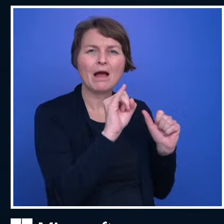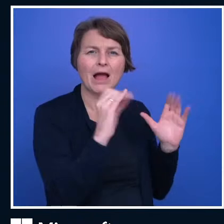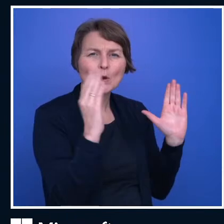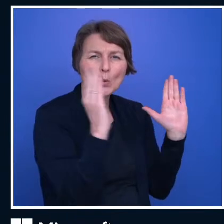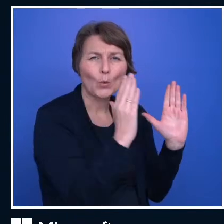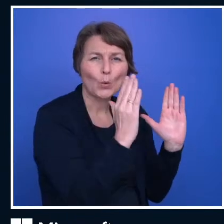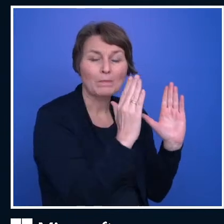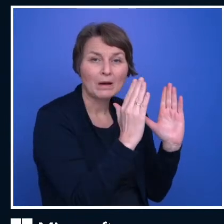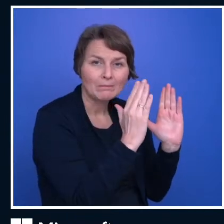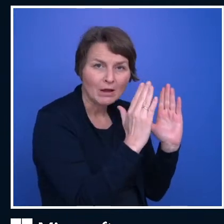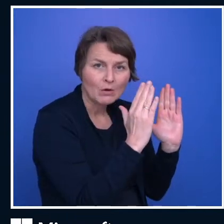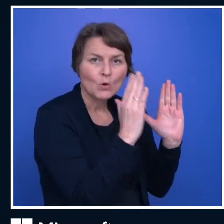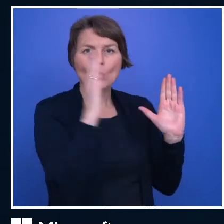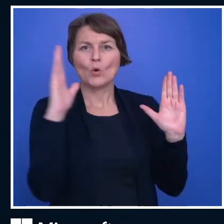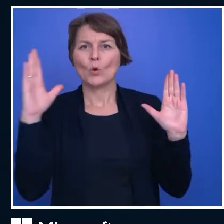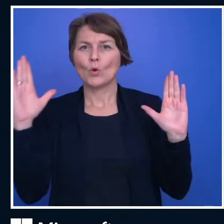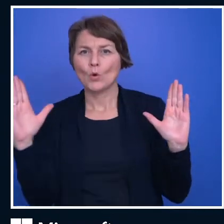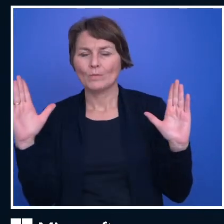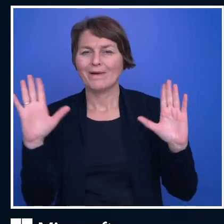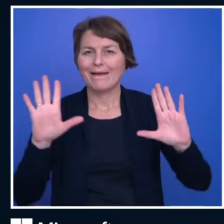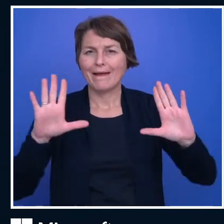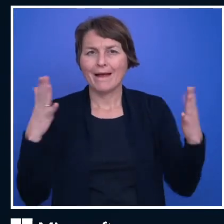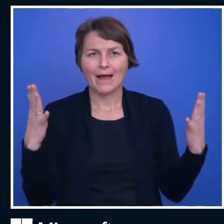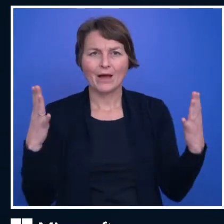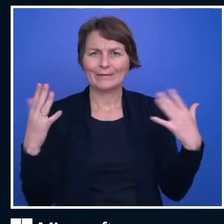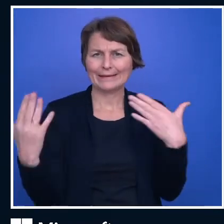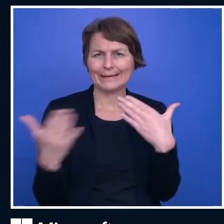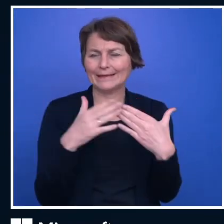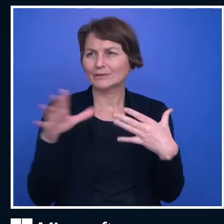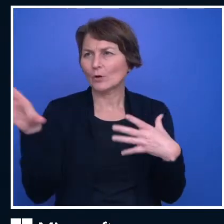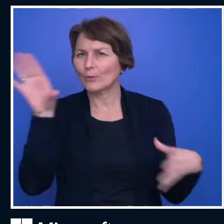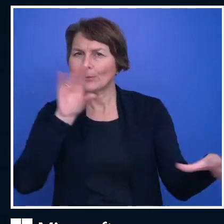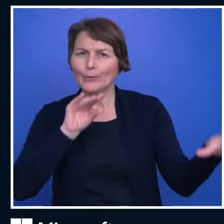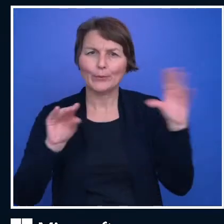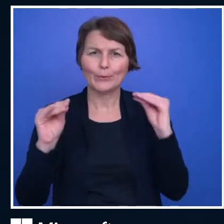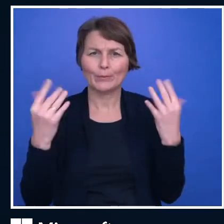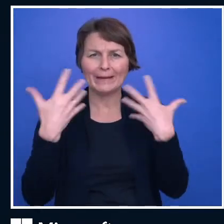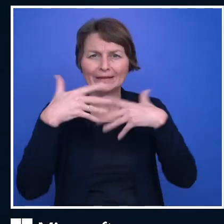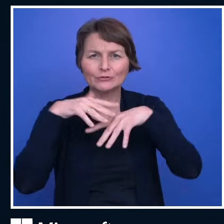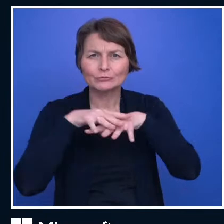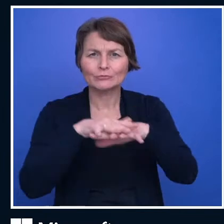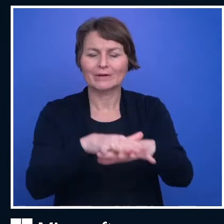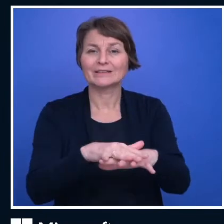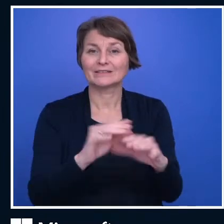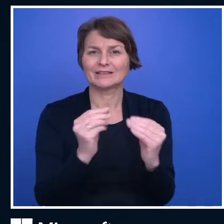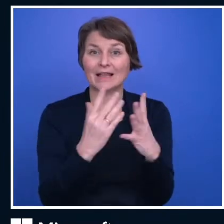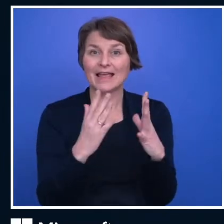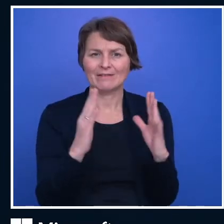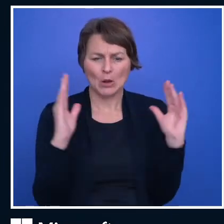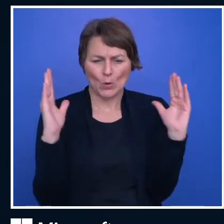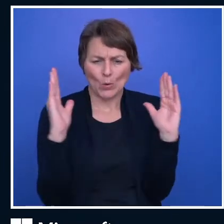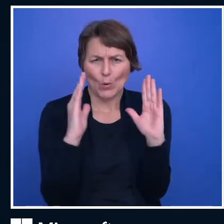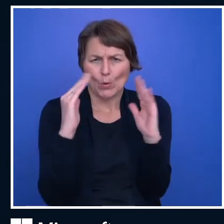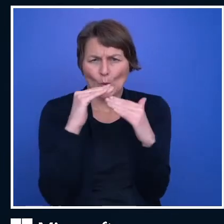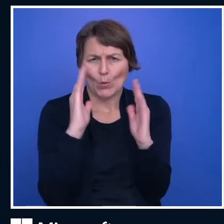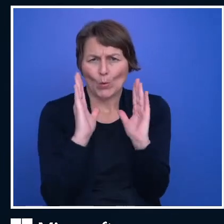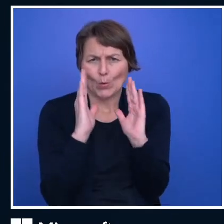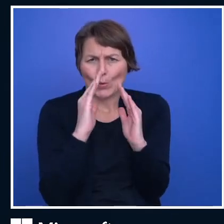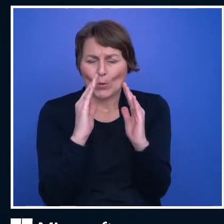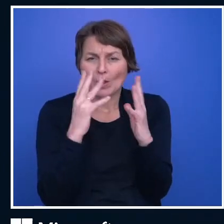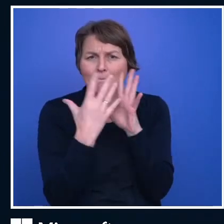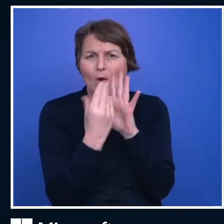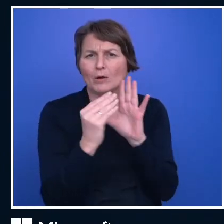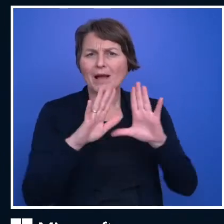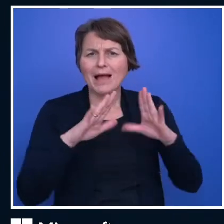have a vast potential of improving integrations with these even narrow models, and it could bring us much